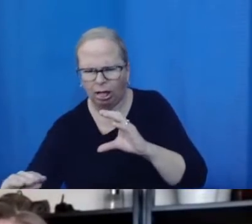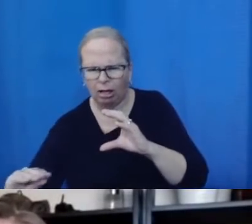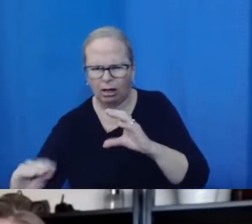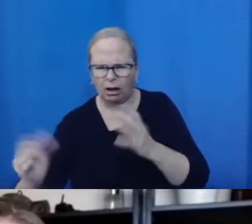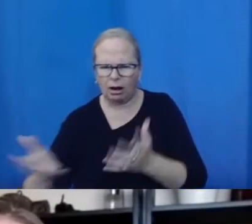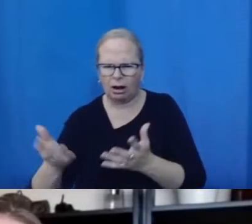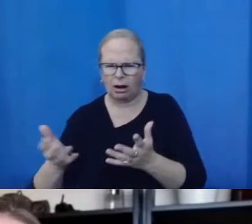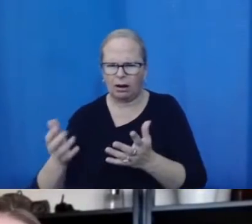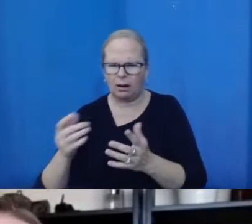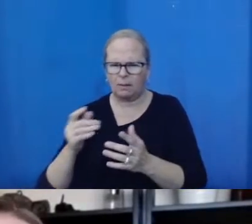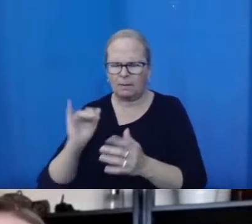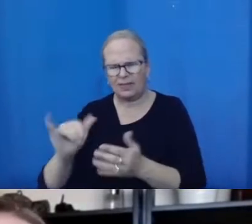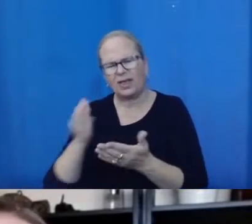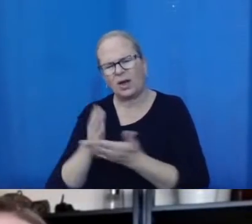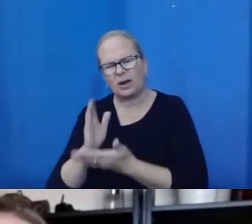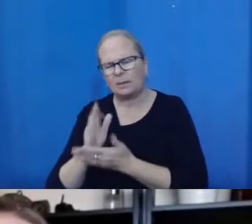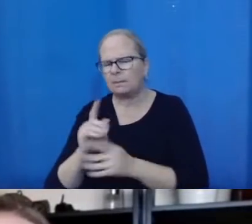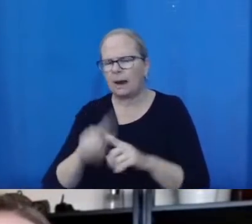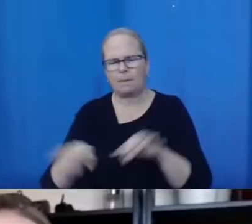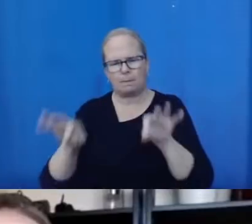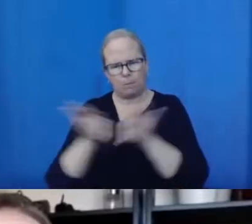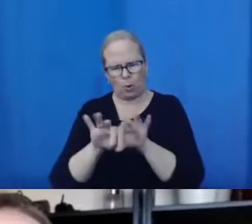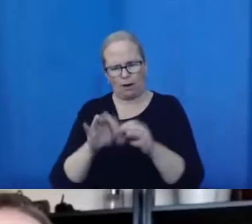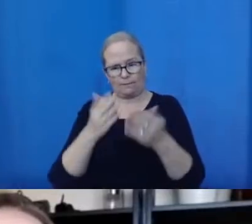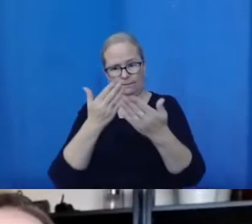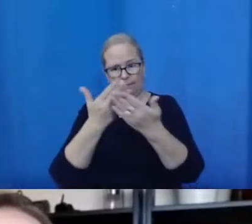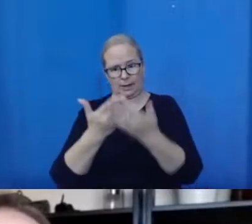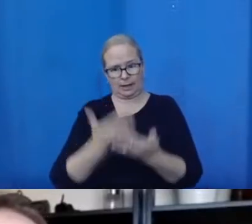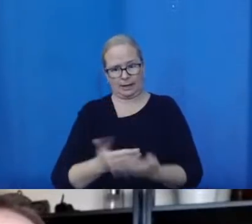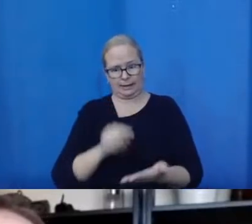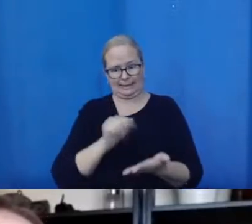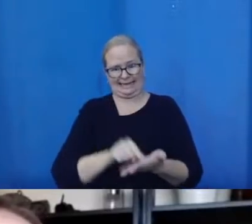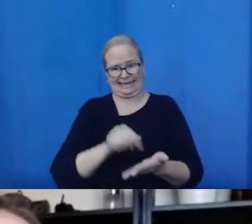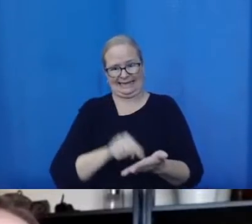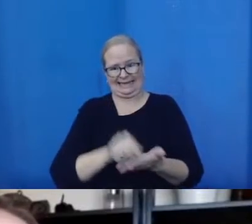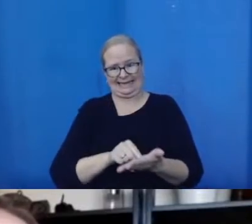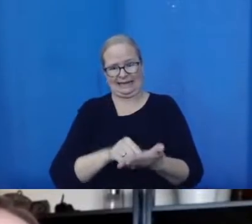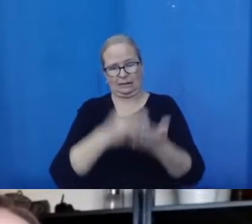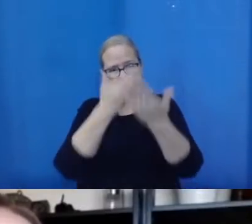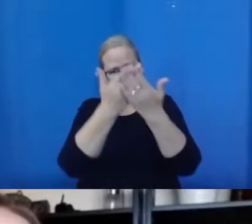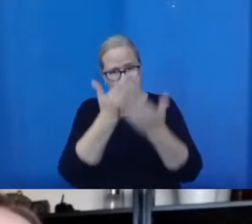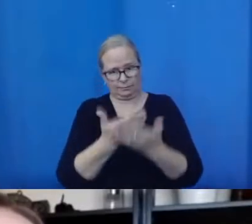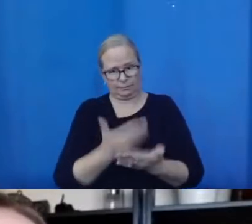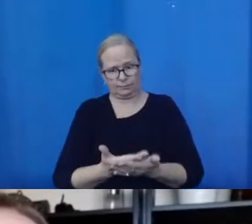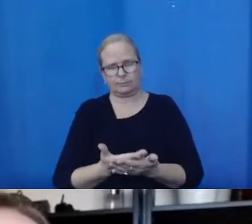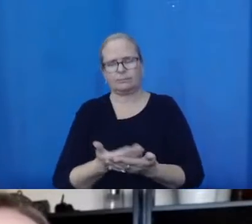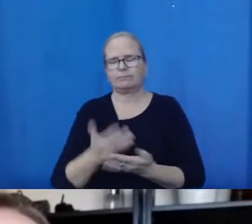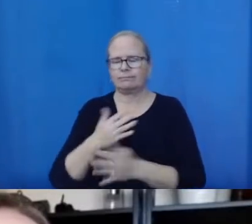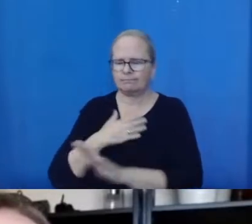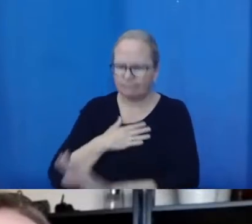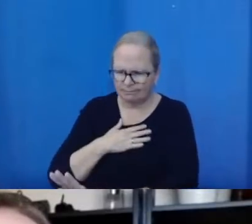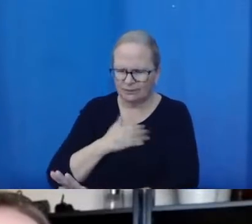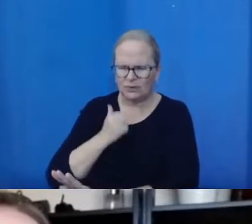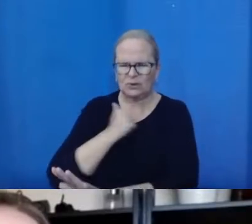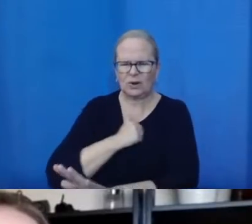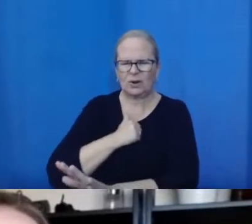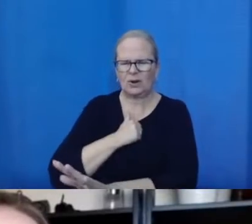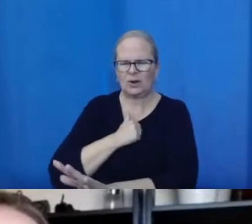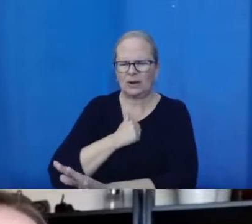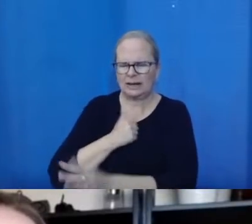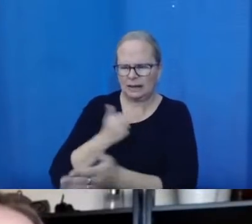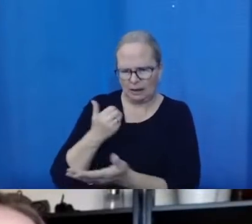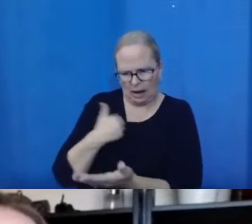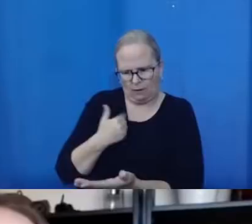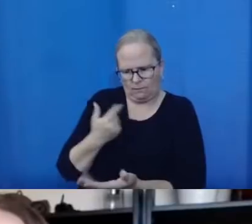oh God, right? That is that validation piece. As soon as we try to say anything else that's our agenda, we have